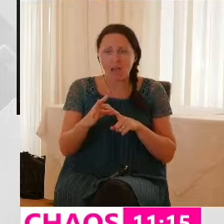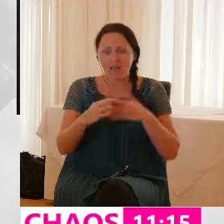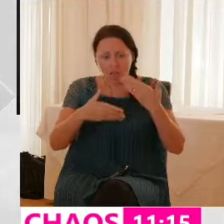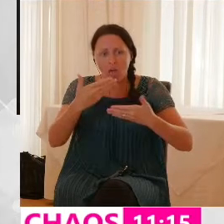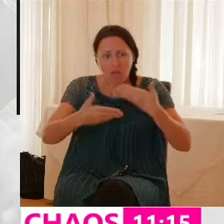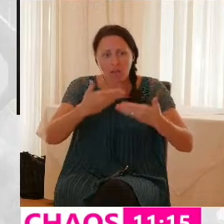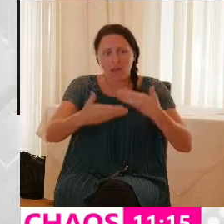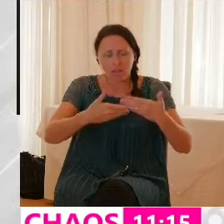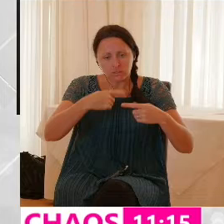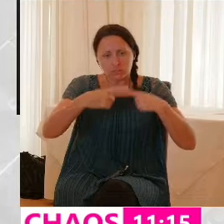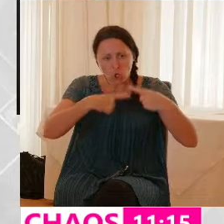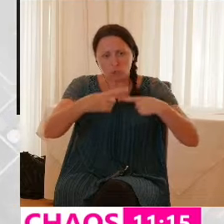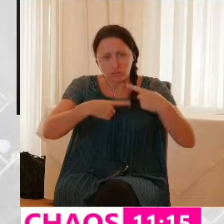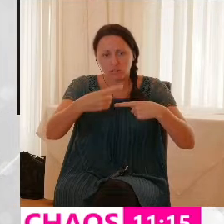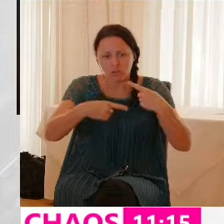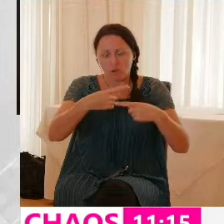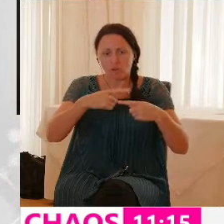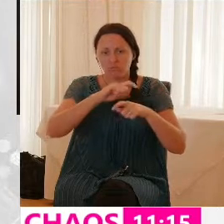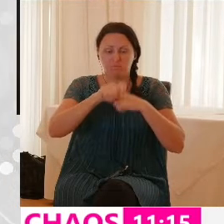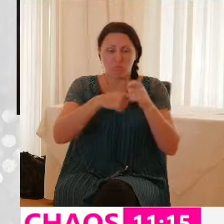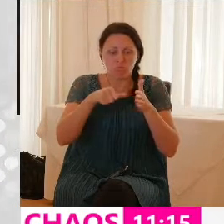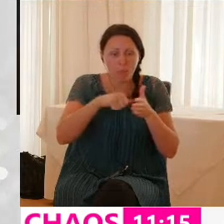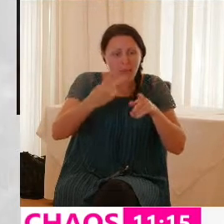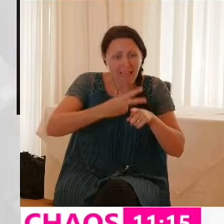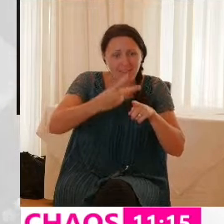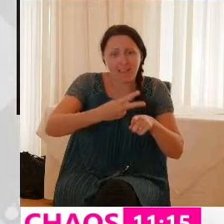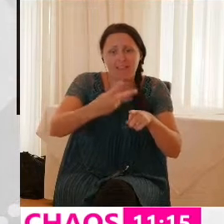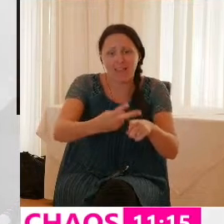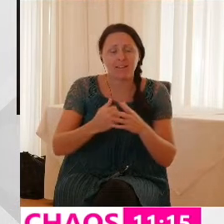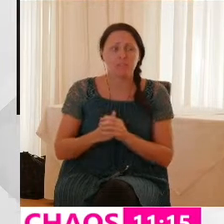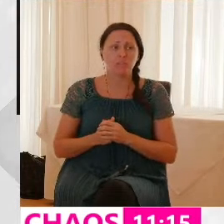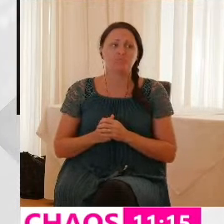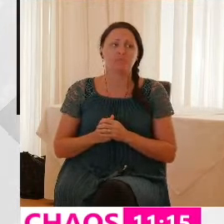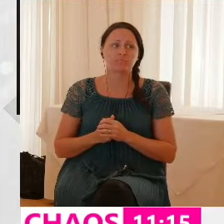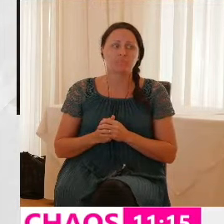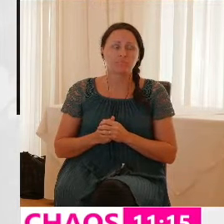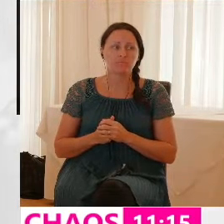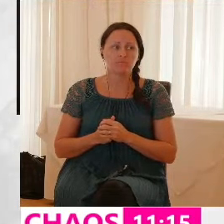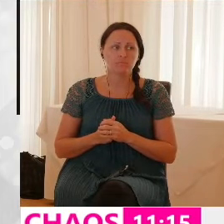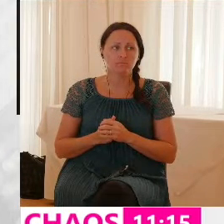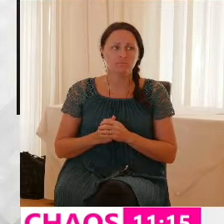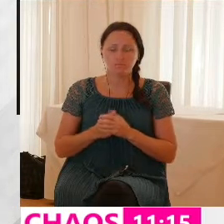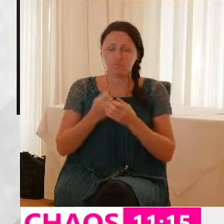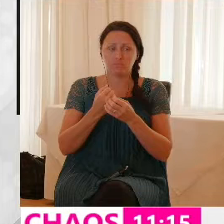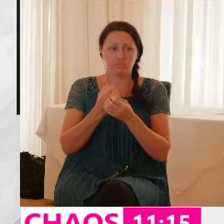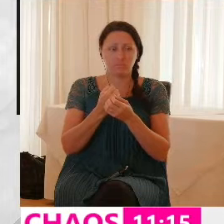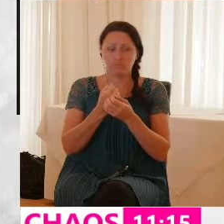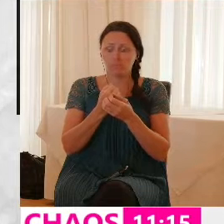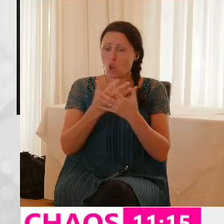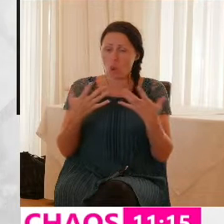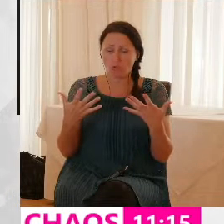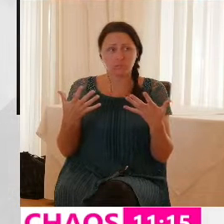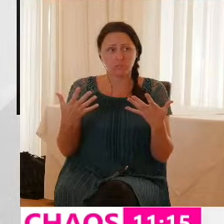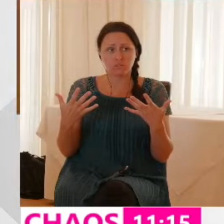it gets back to the main problem. There are a lot of loops as well, like fear of failure. Not only it leads